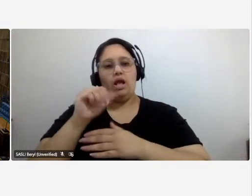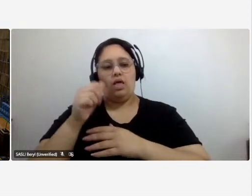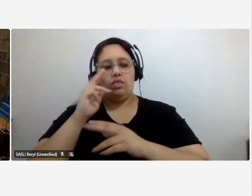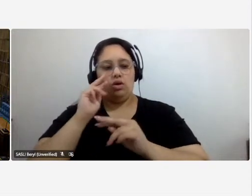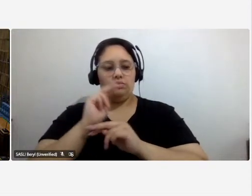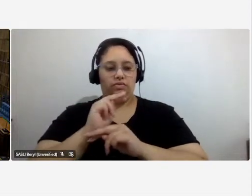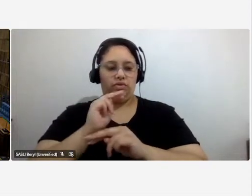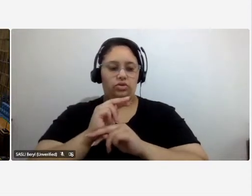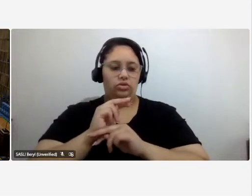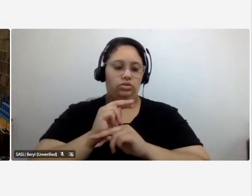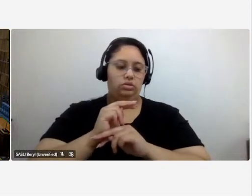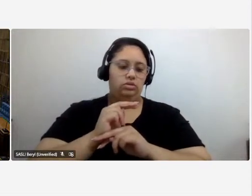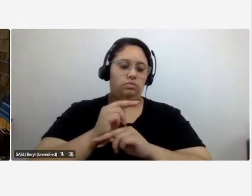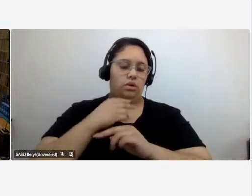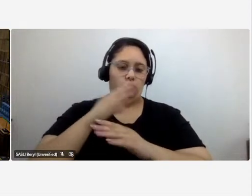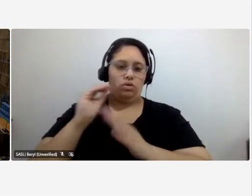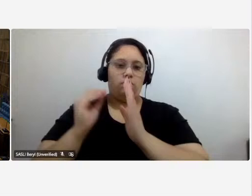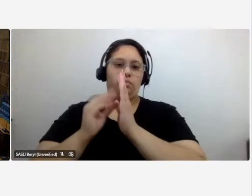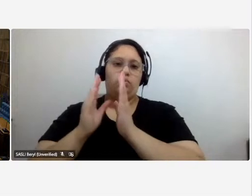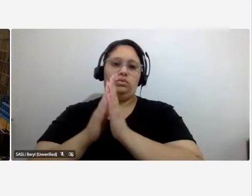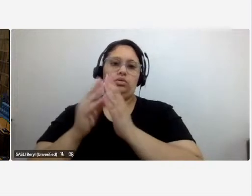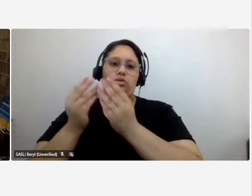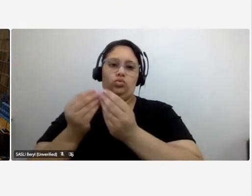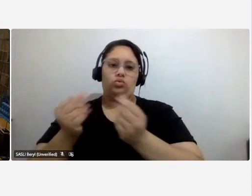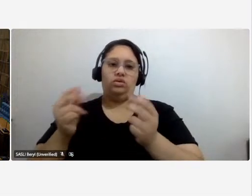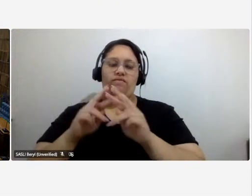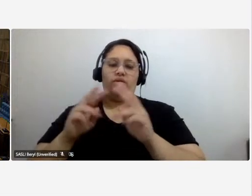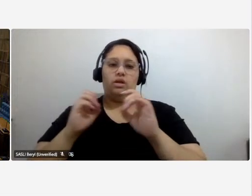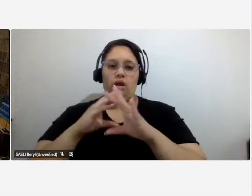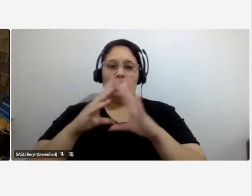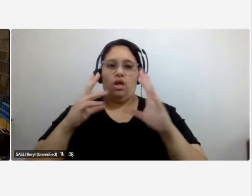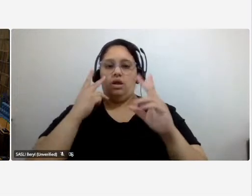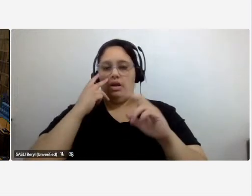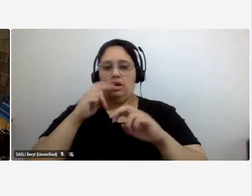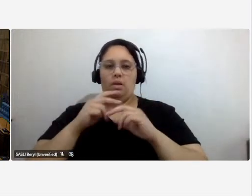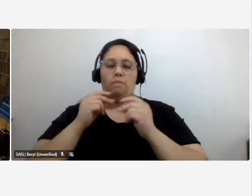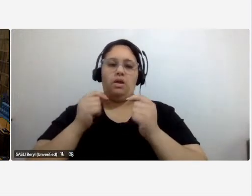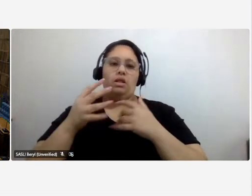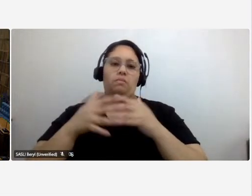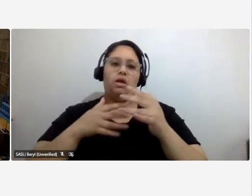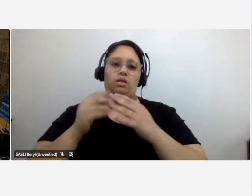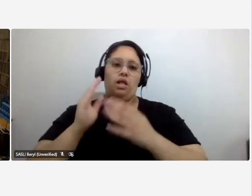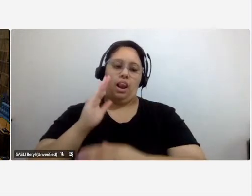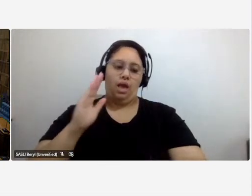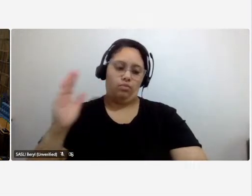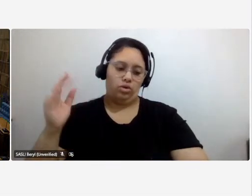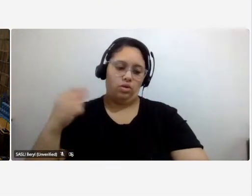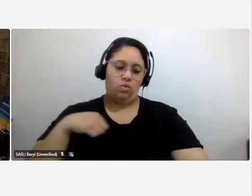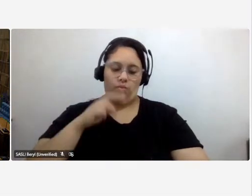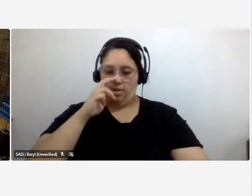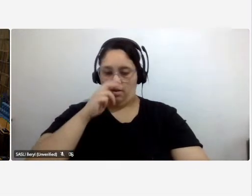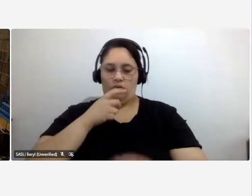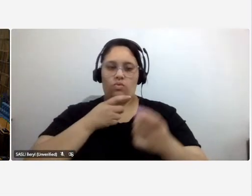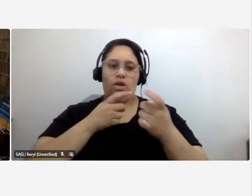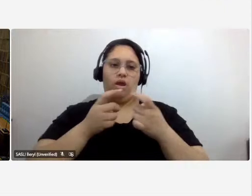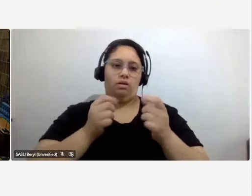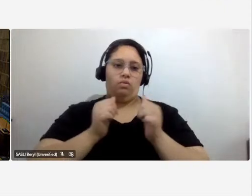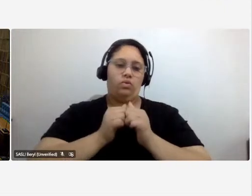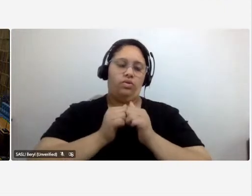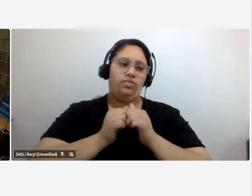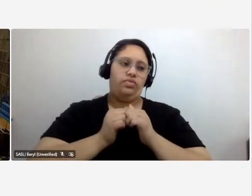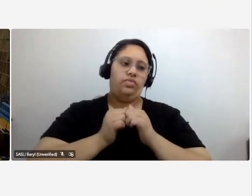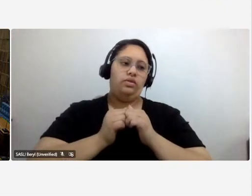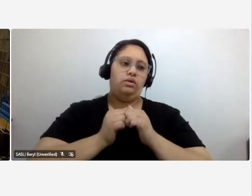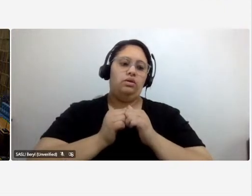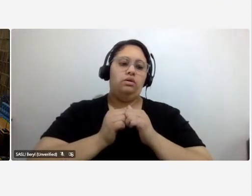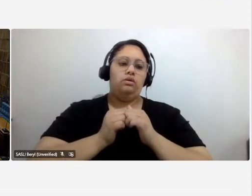which we'll take it up under resolutions, very clearly there's an immediate matter of libraries that we need to deal with.